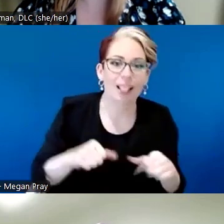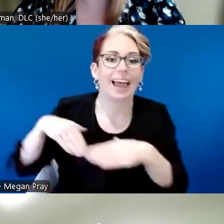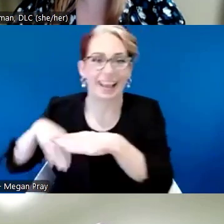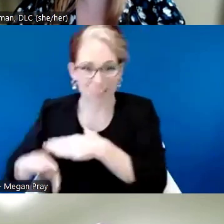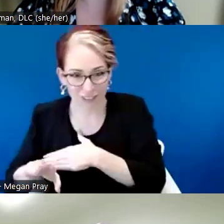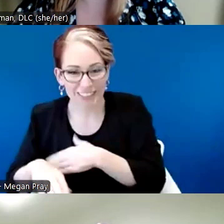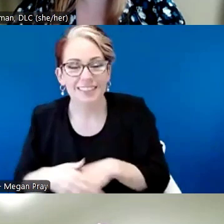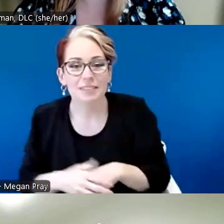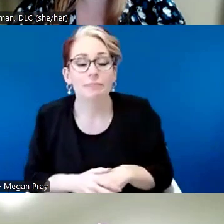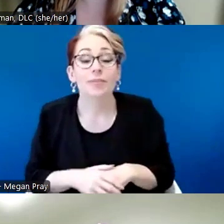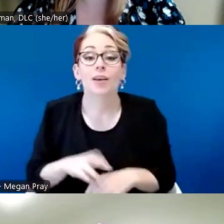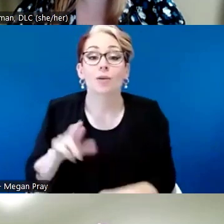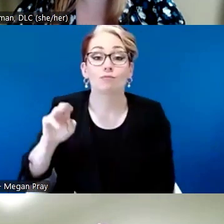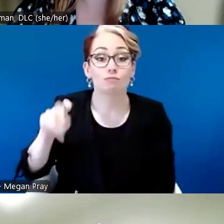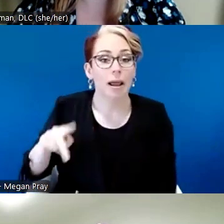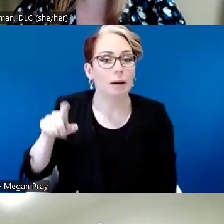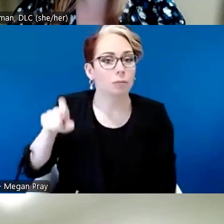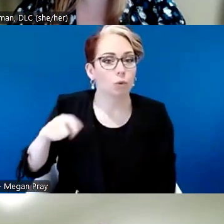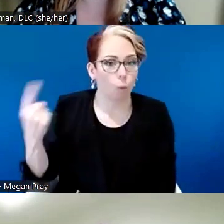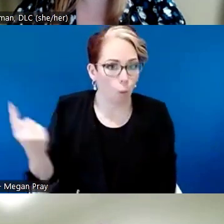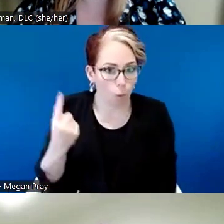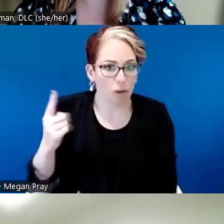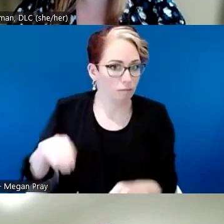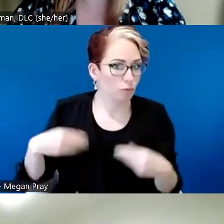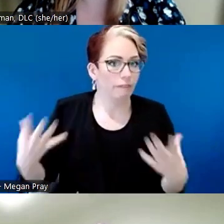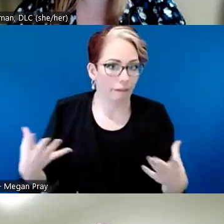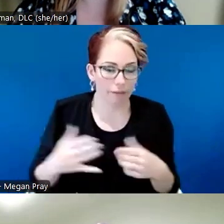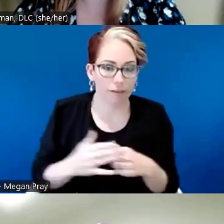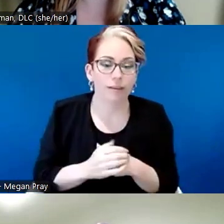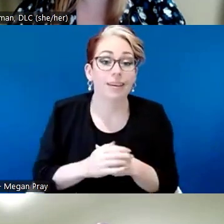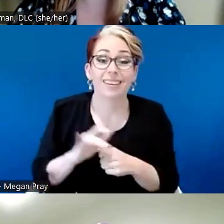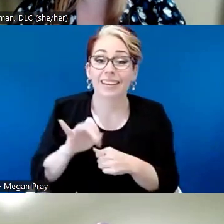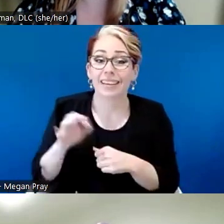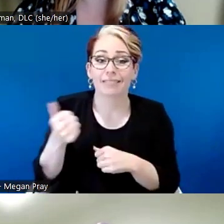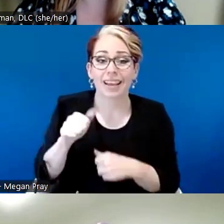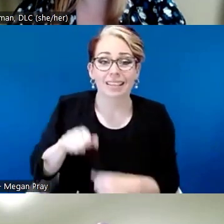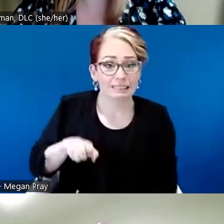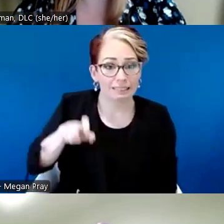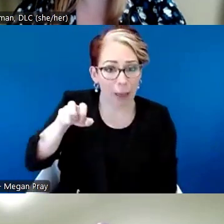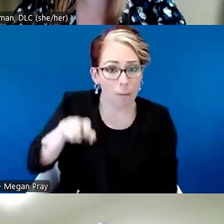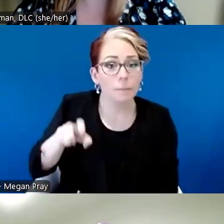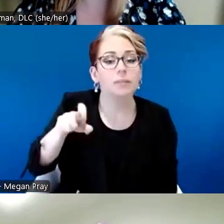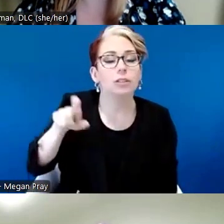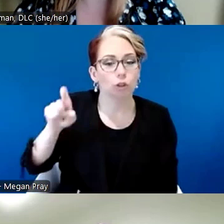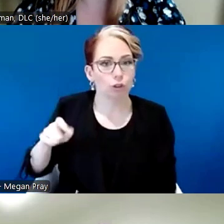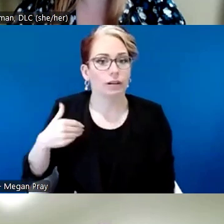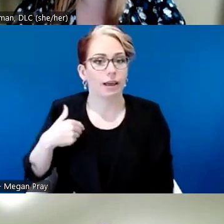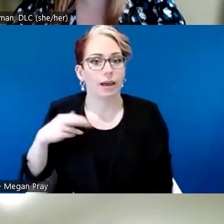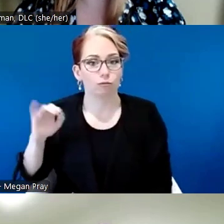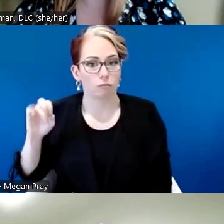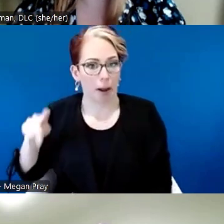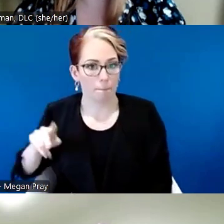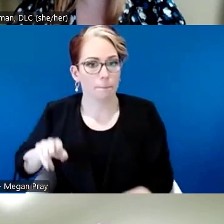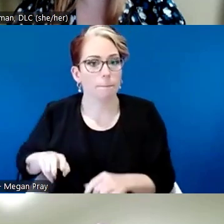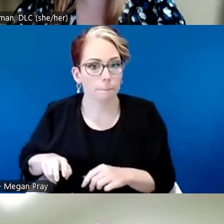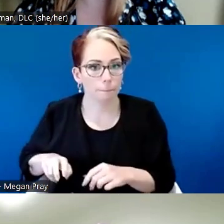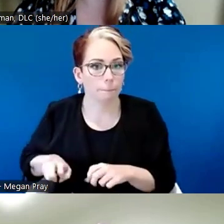Ramps should always be provided if there are any steps or large changes in